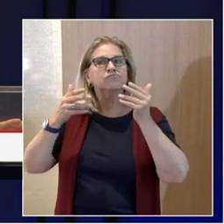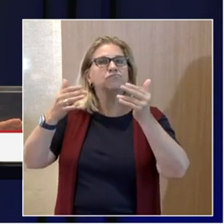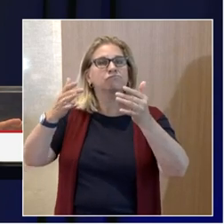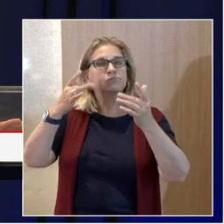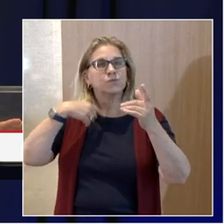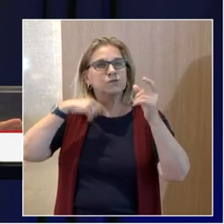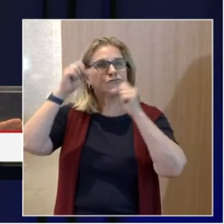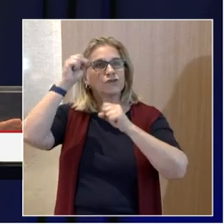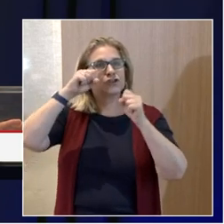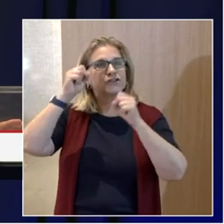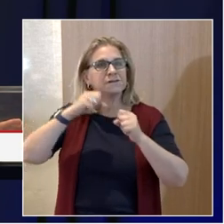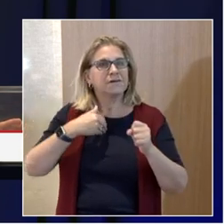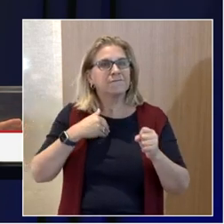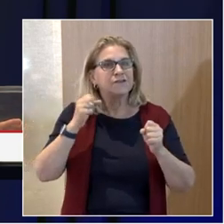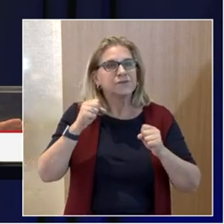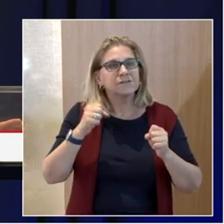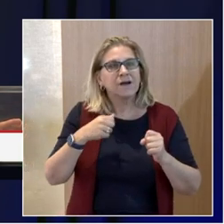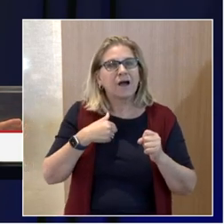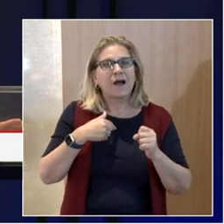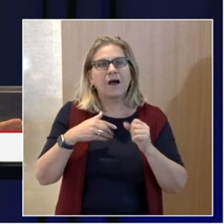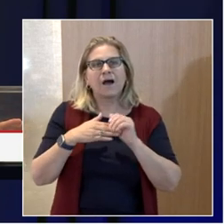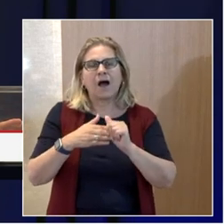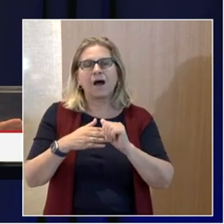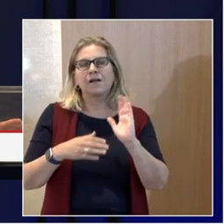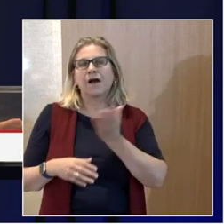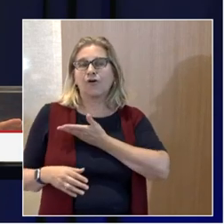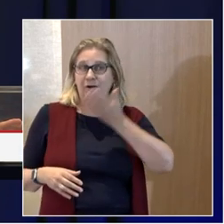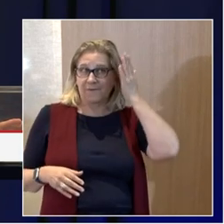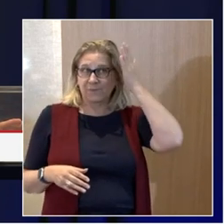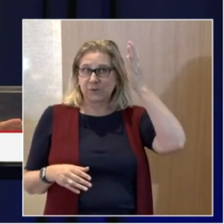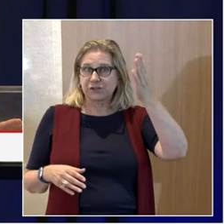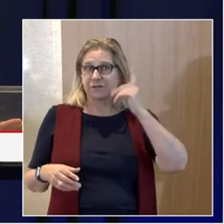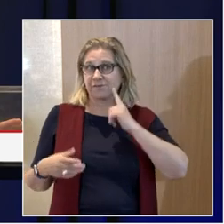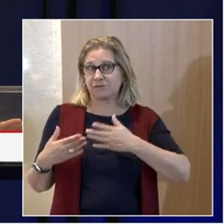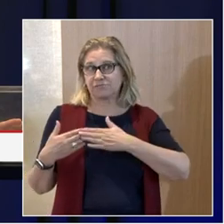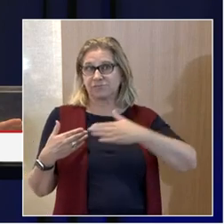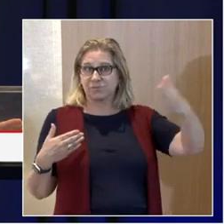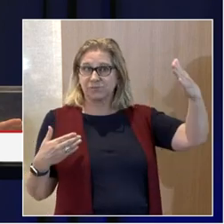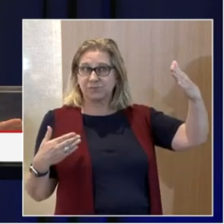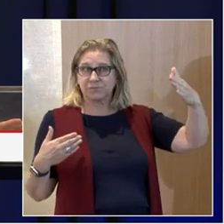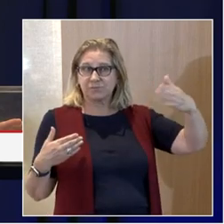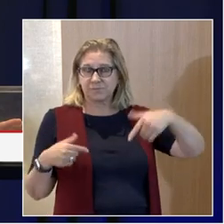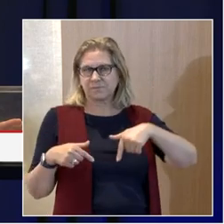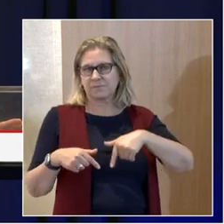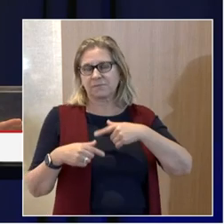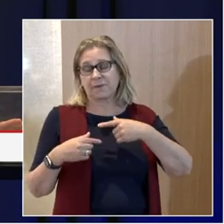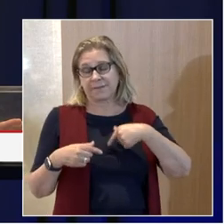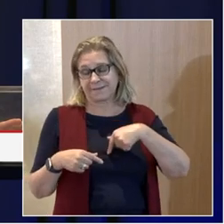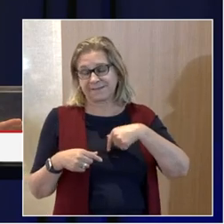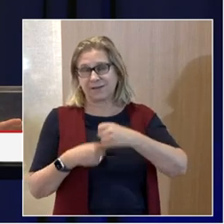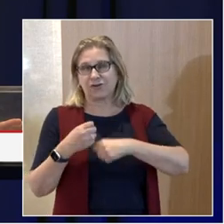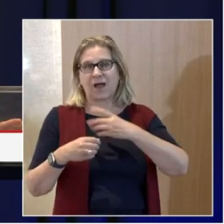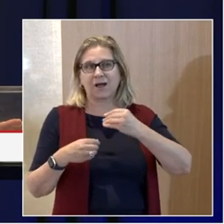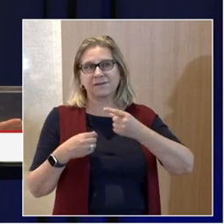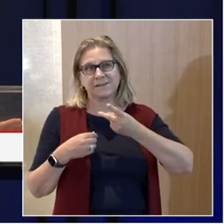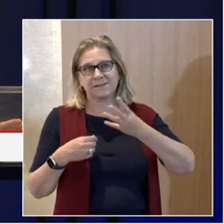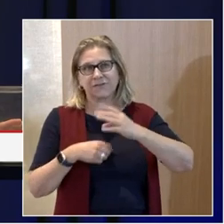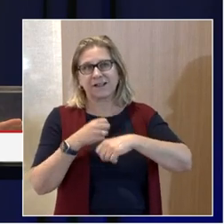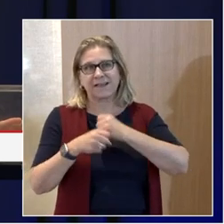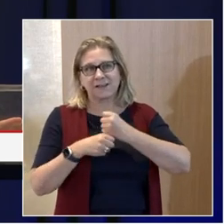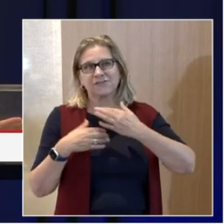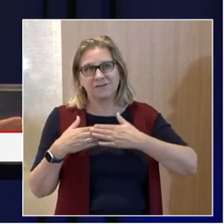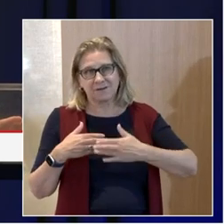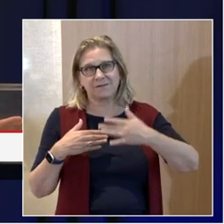the downtown for decades to come. We are all part of something very big. Now I would like